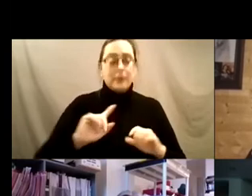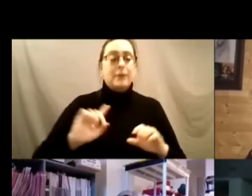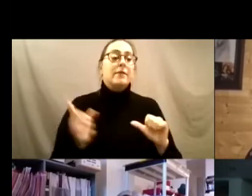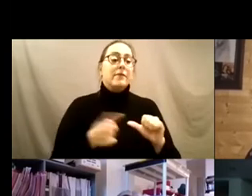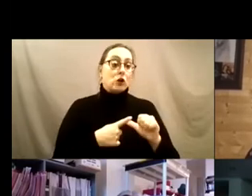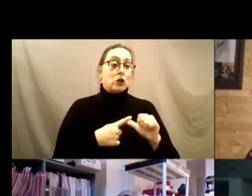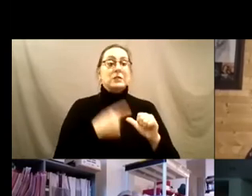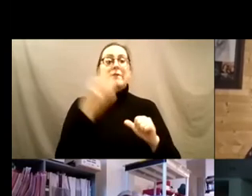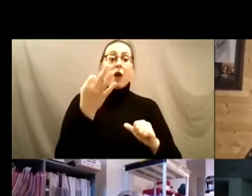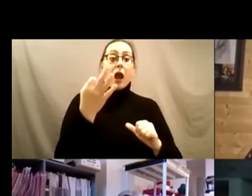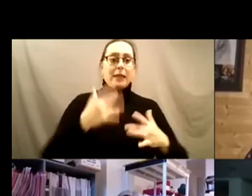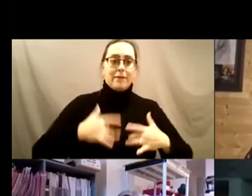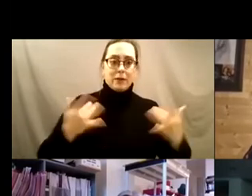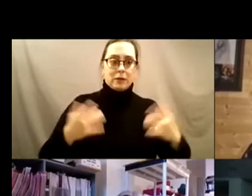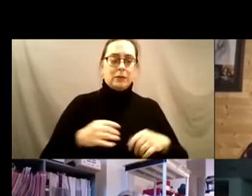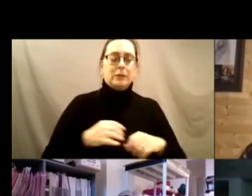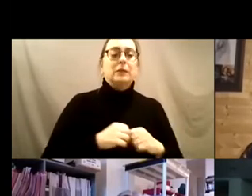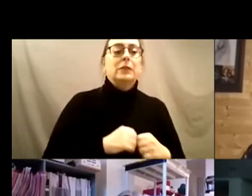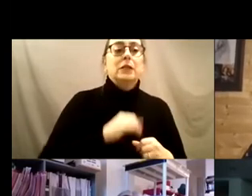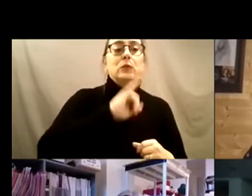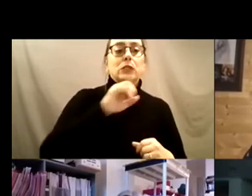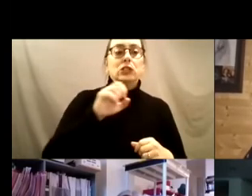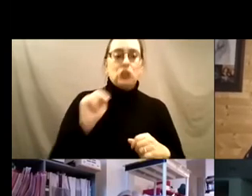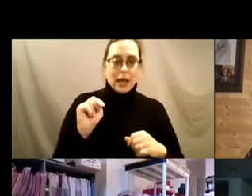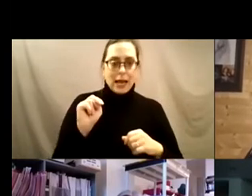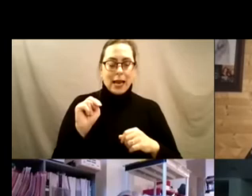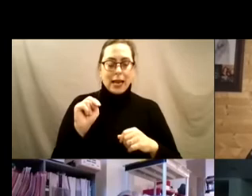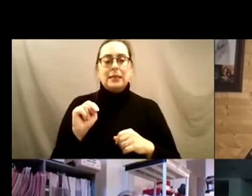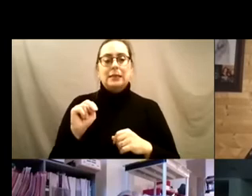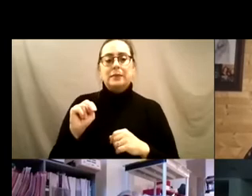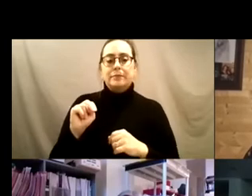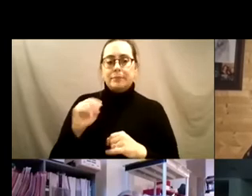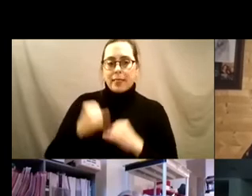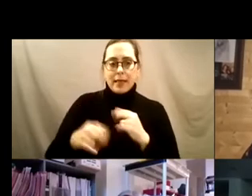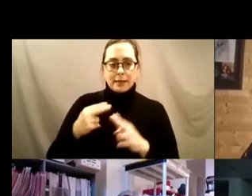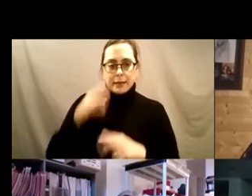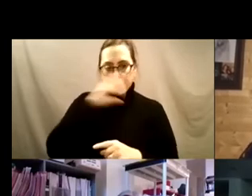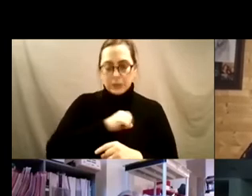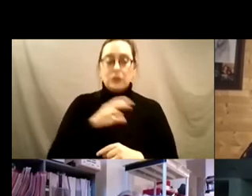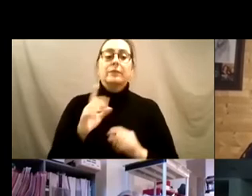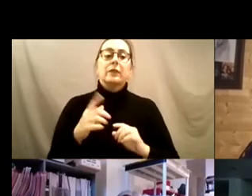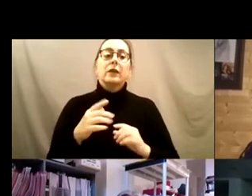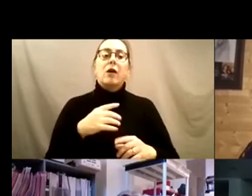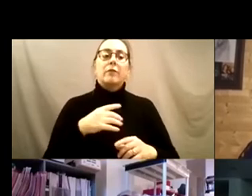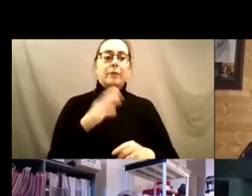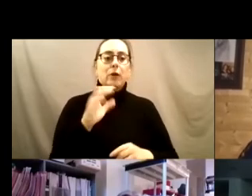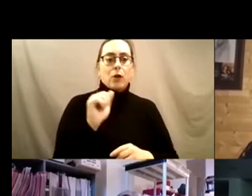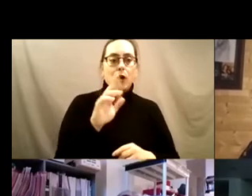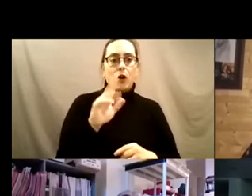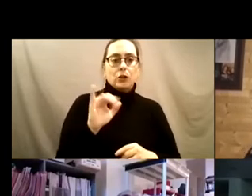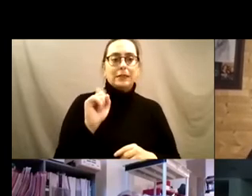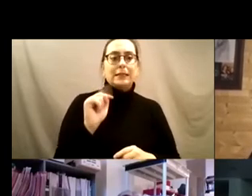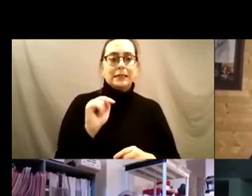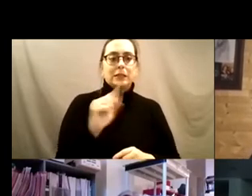Friday event with Jen Sebring. Jen also gave a virtual artist talk and sold an artwork. We